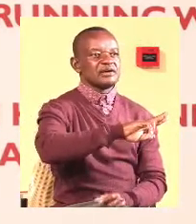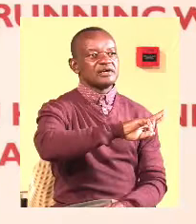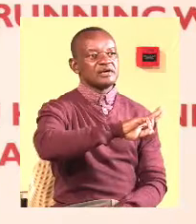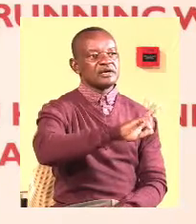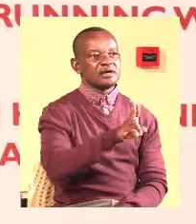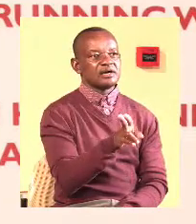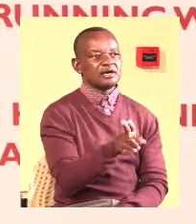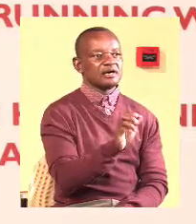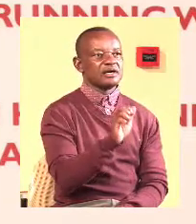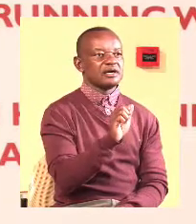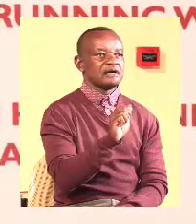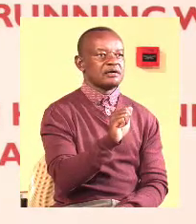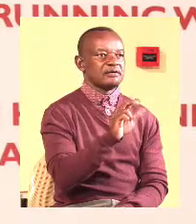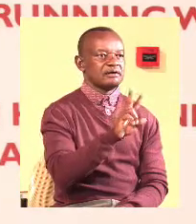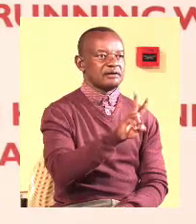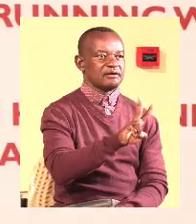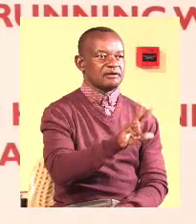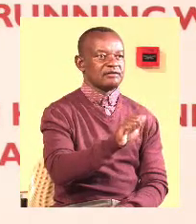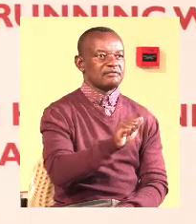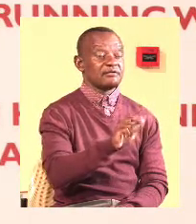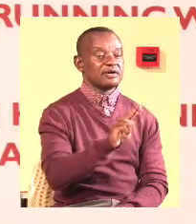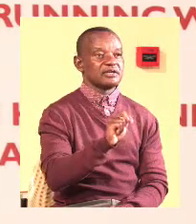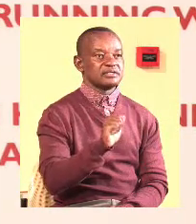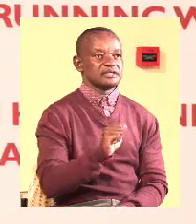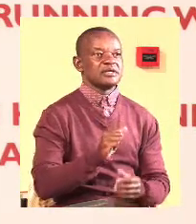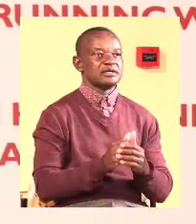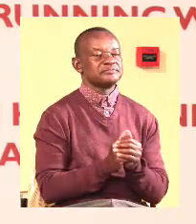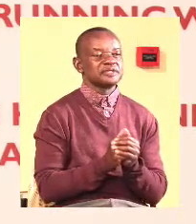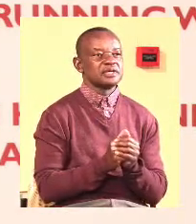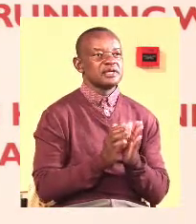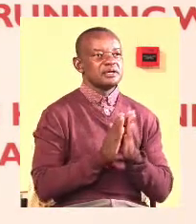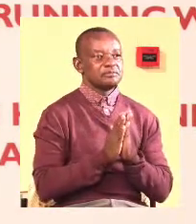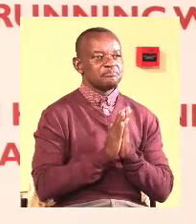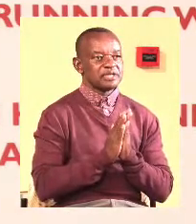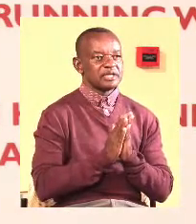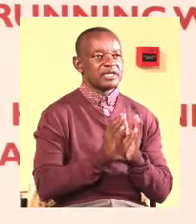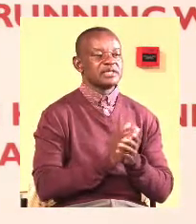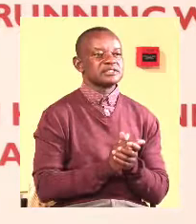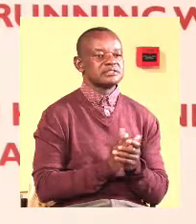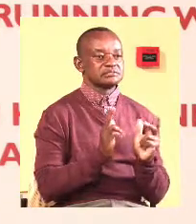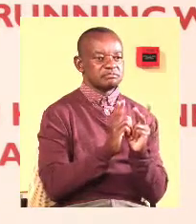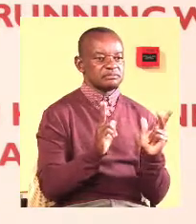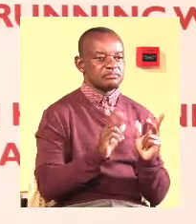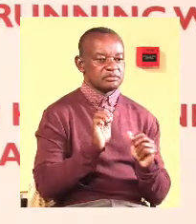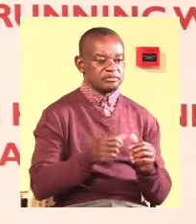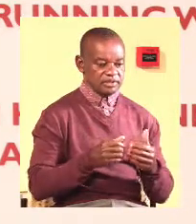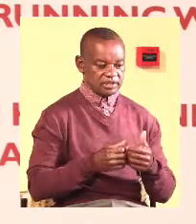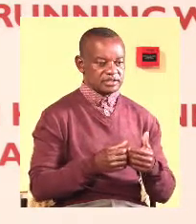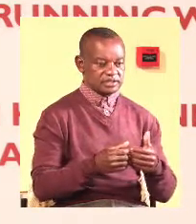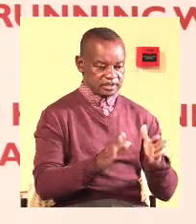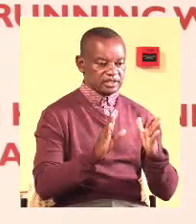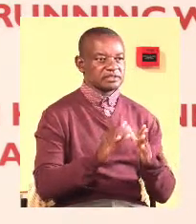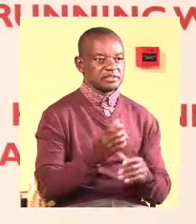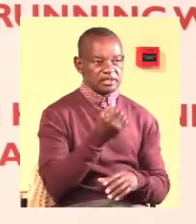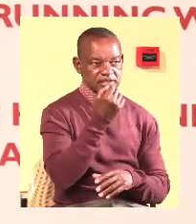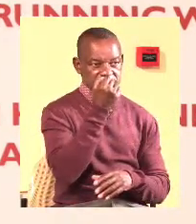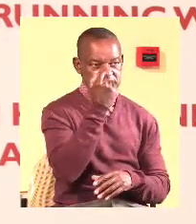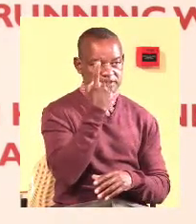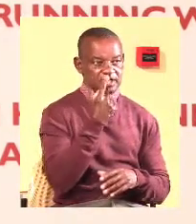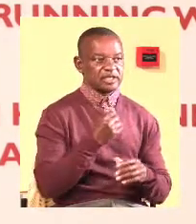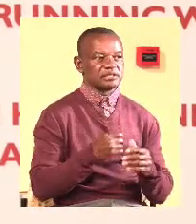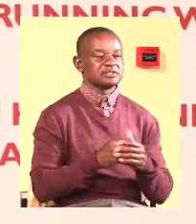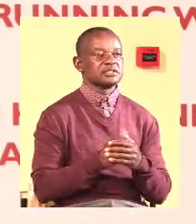it's important, and that is part of engaging the community for them to start realizing, because people don't realize the power